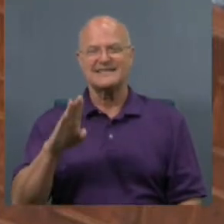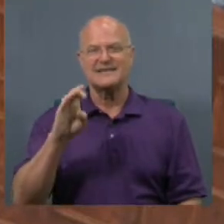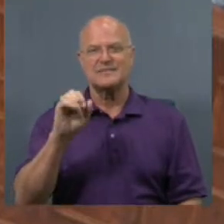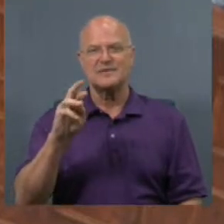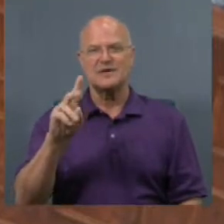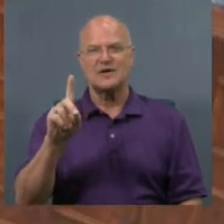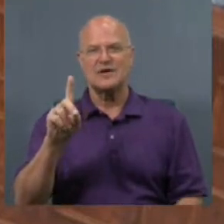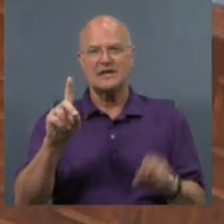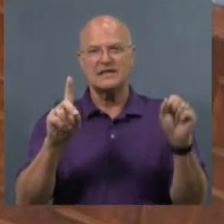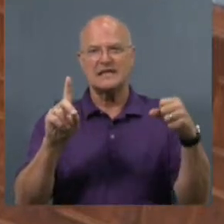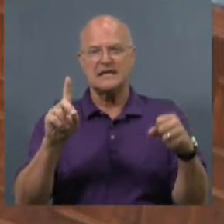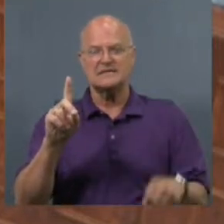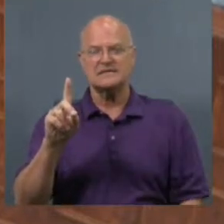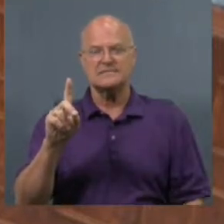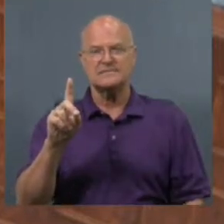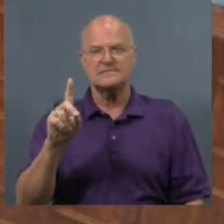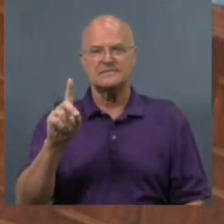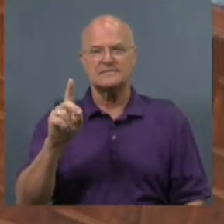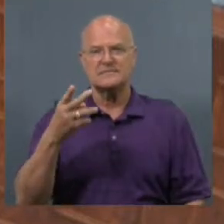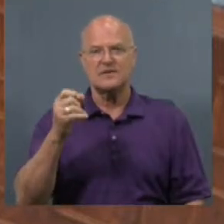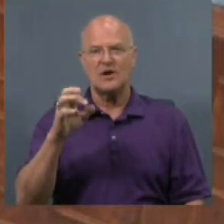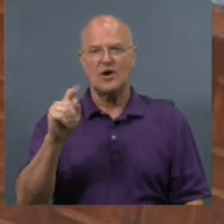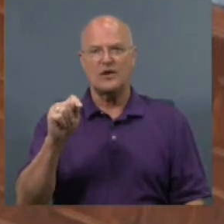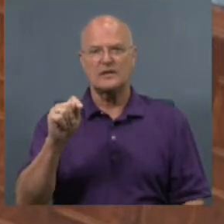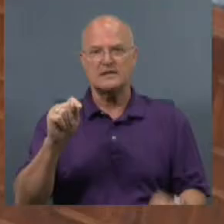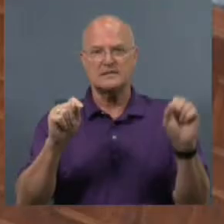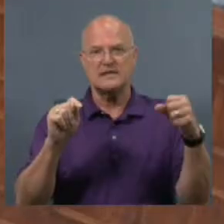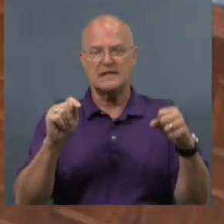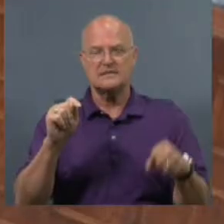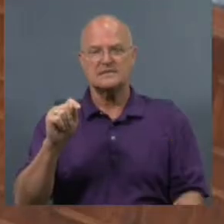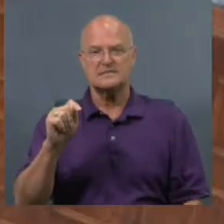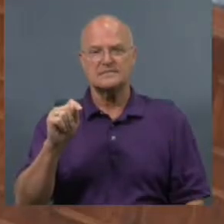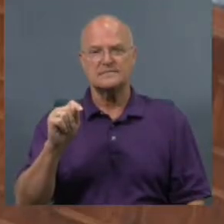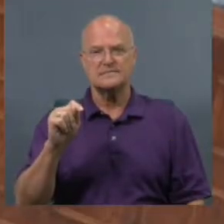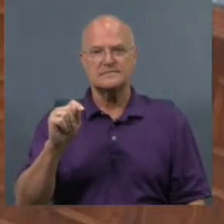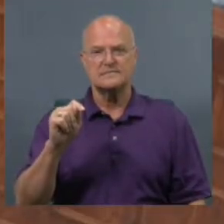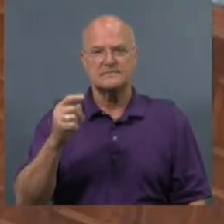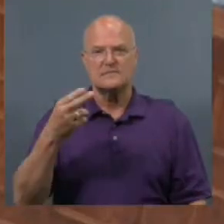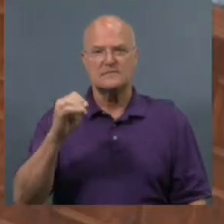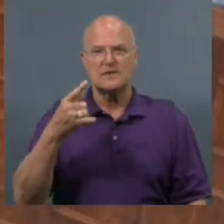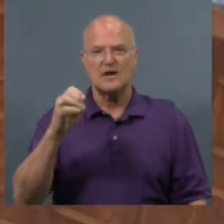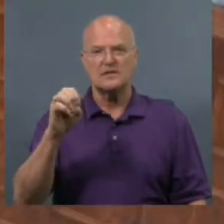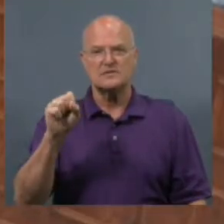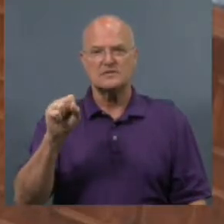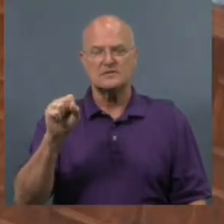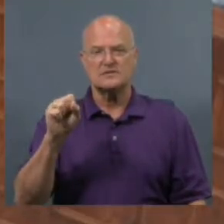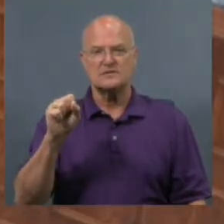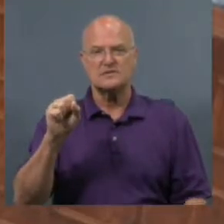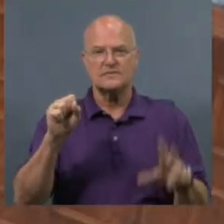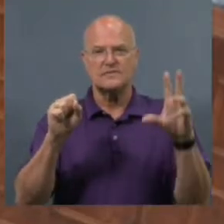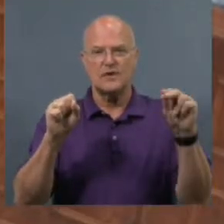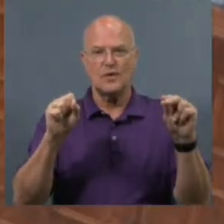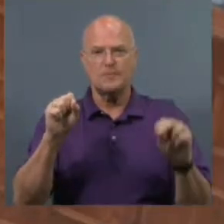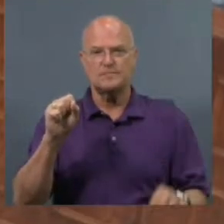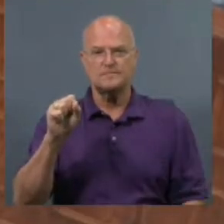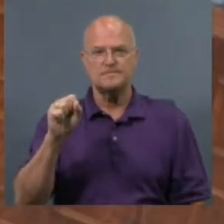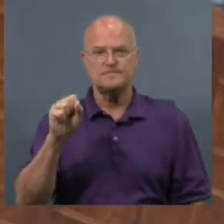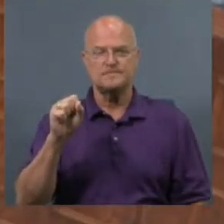Bernard? Yes. Hart? Yes. Hodges? No.